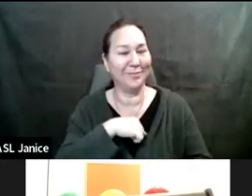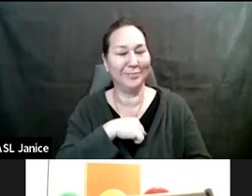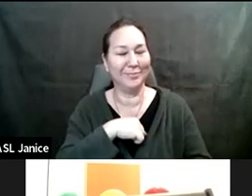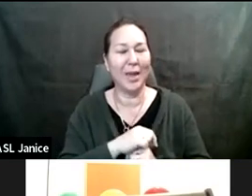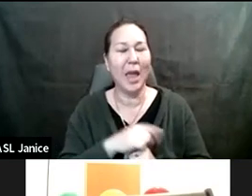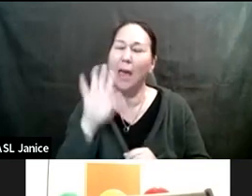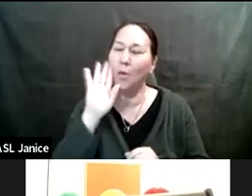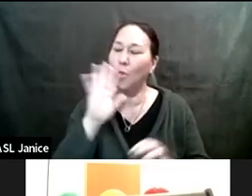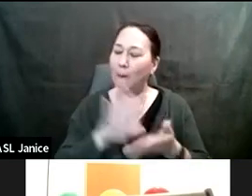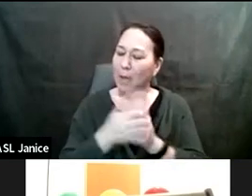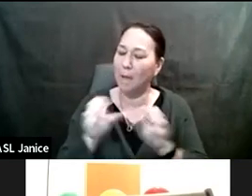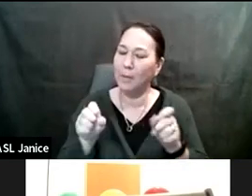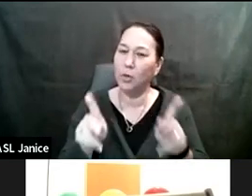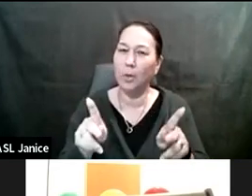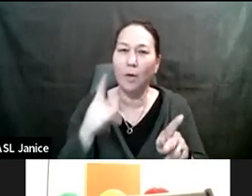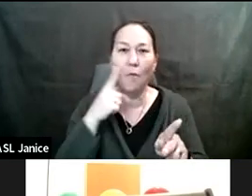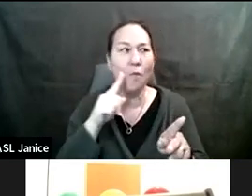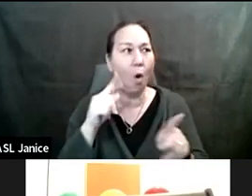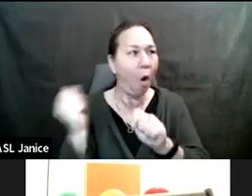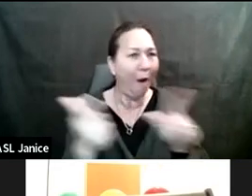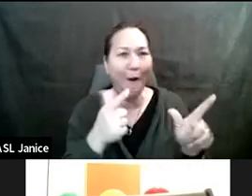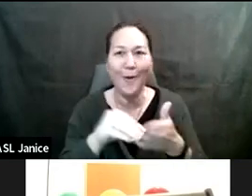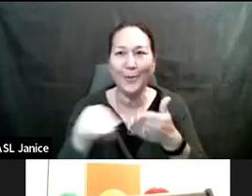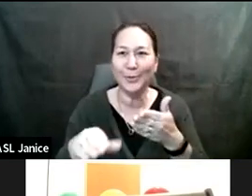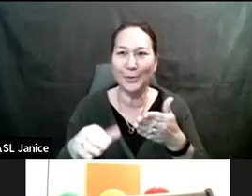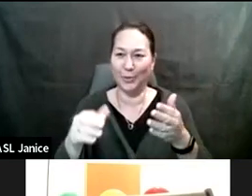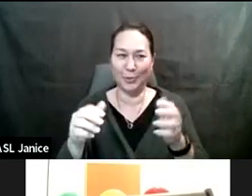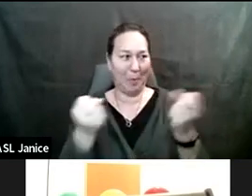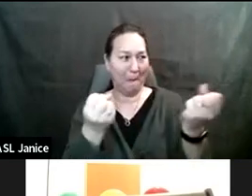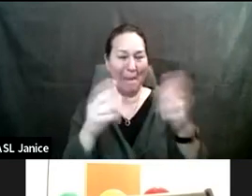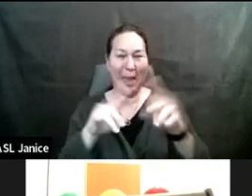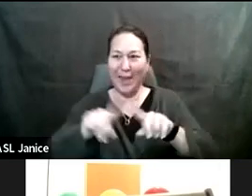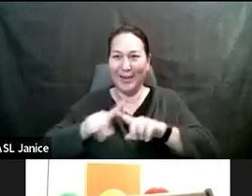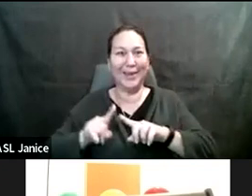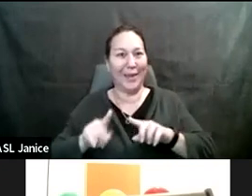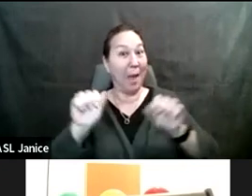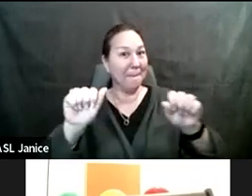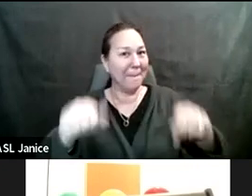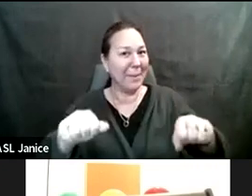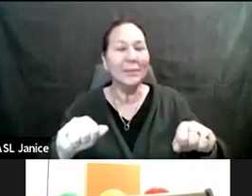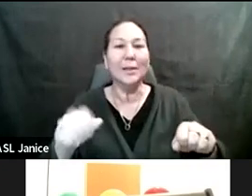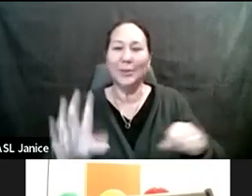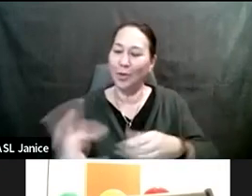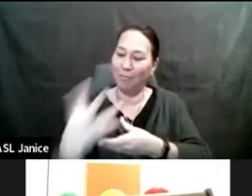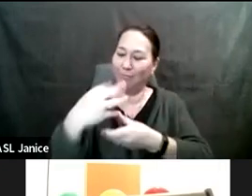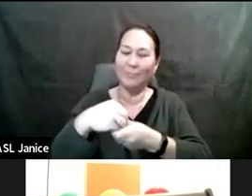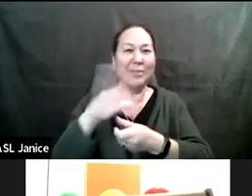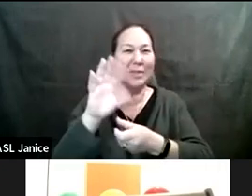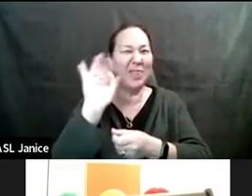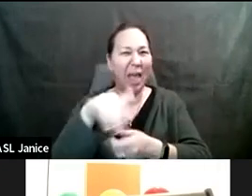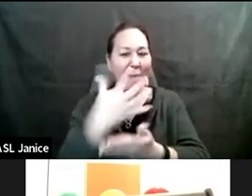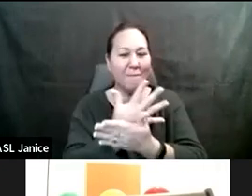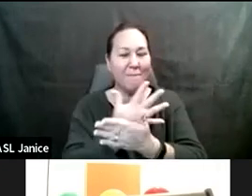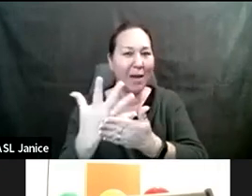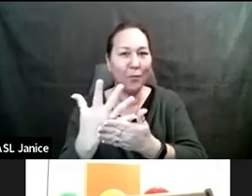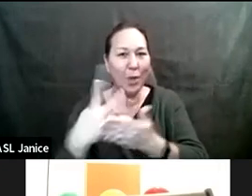an opportunity for students of all abilities to be together and to be able to really participate in that five-week program and delve